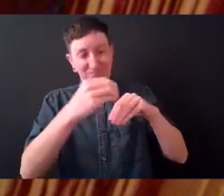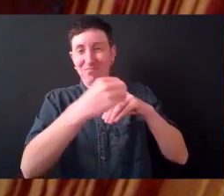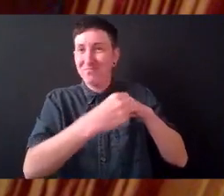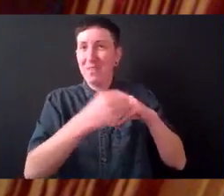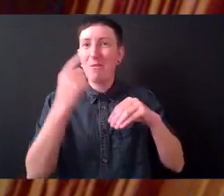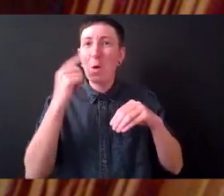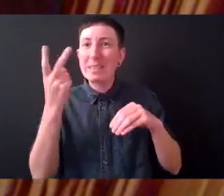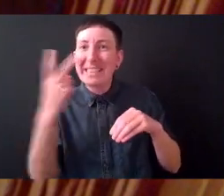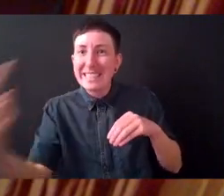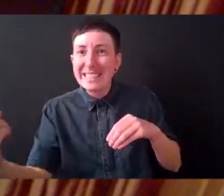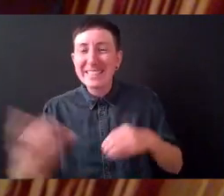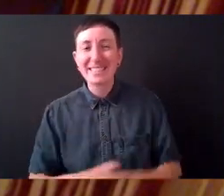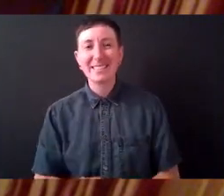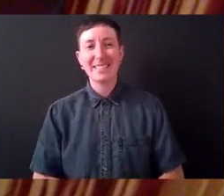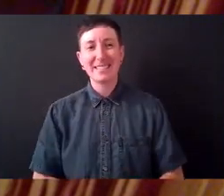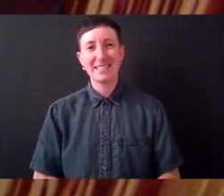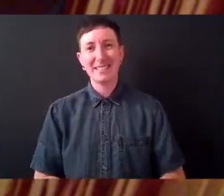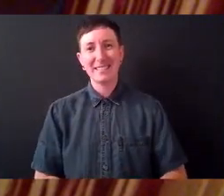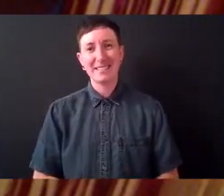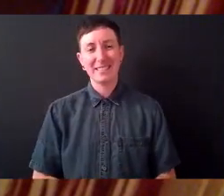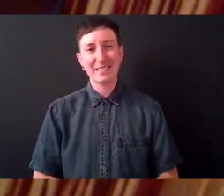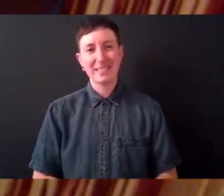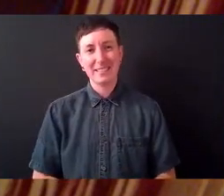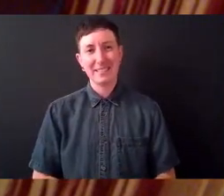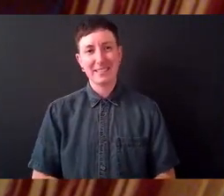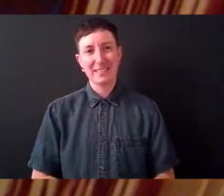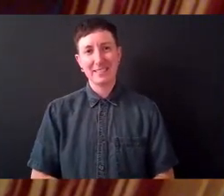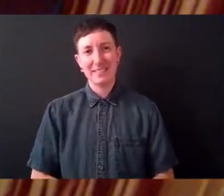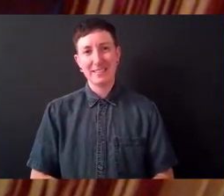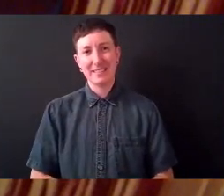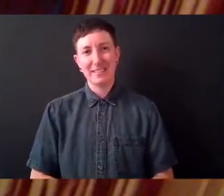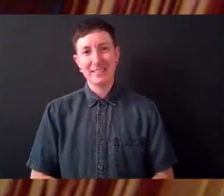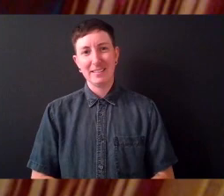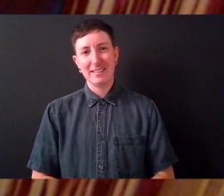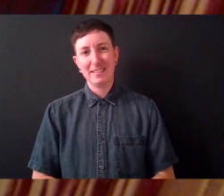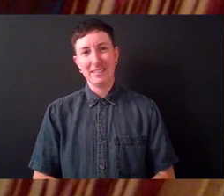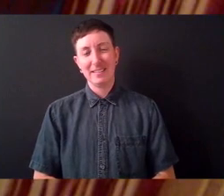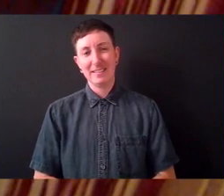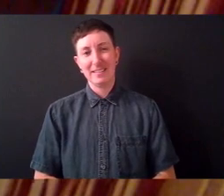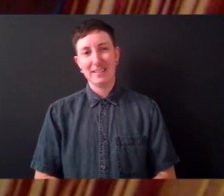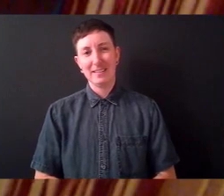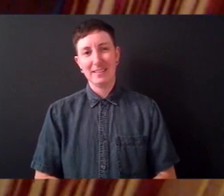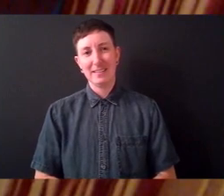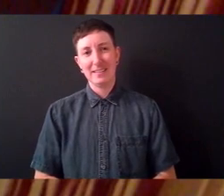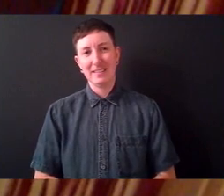Right there. And I'm going to add on another one.